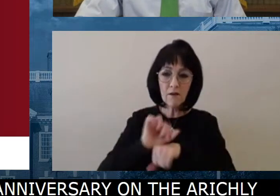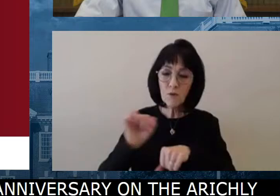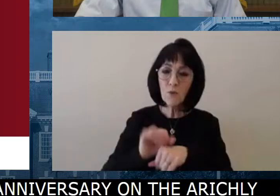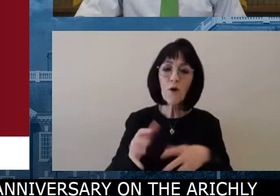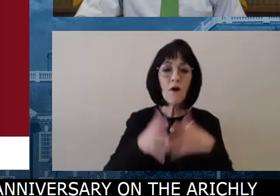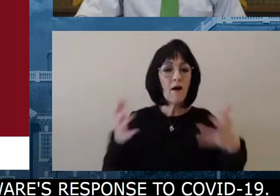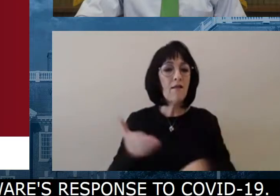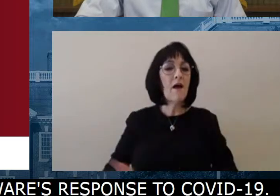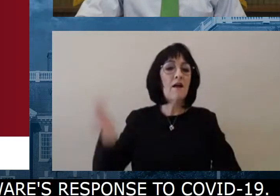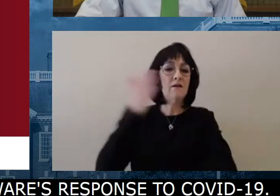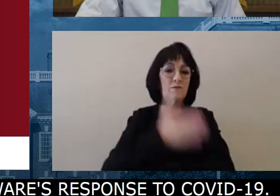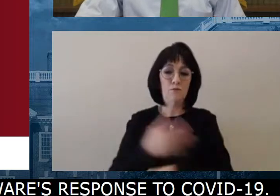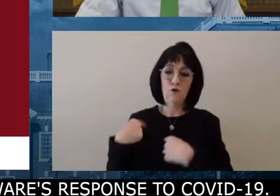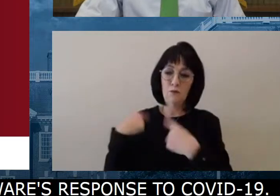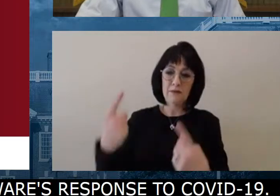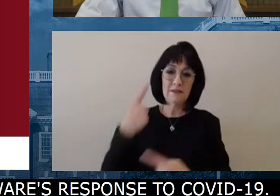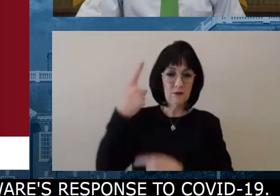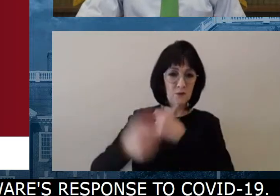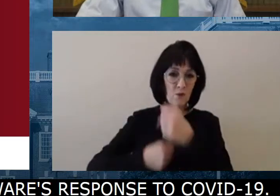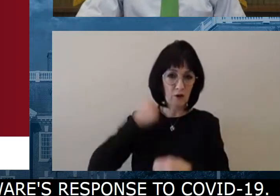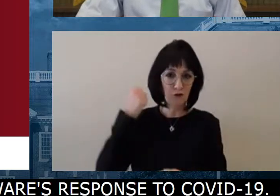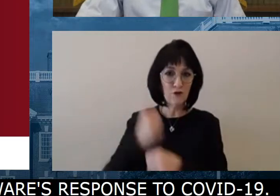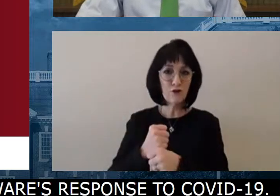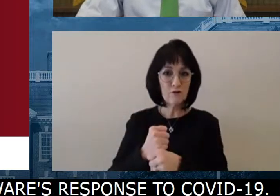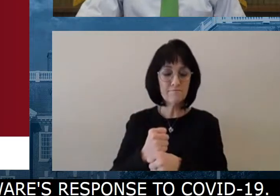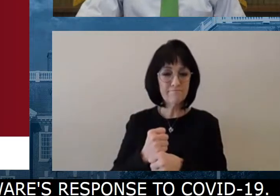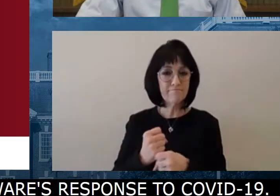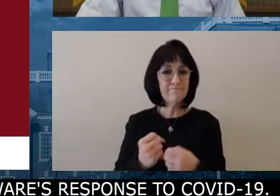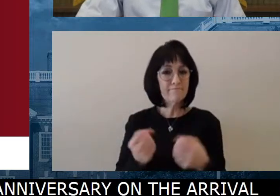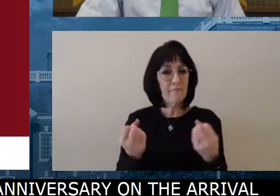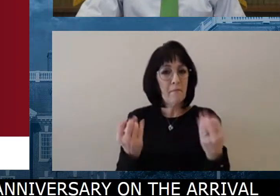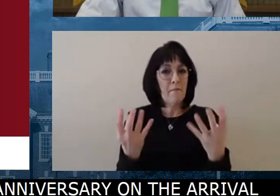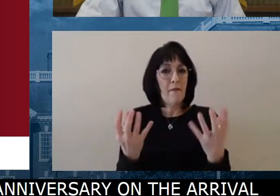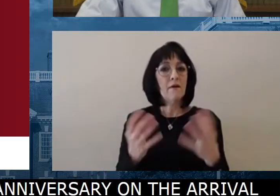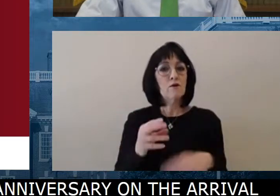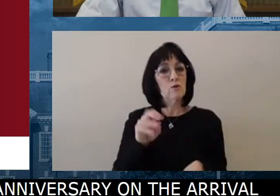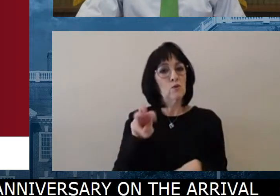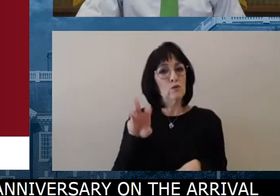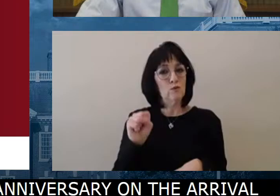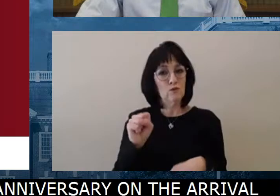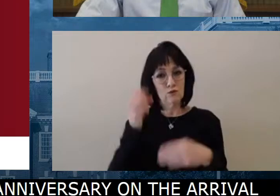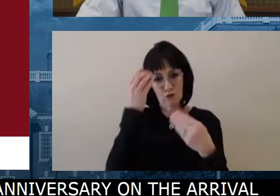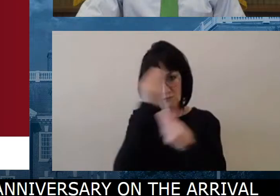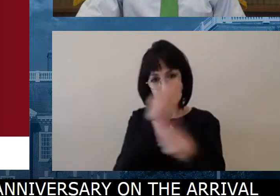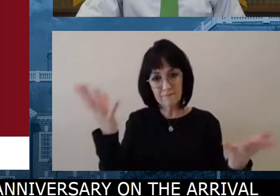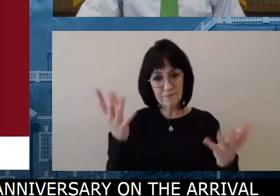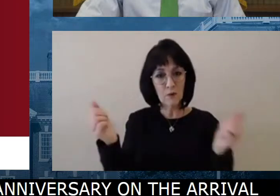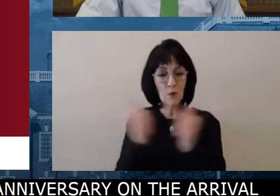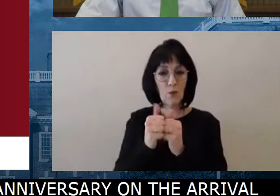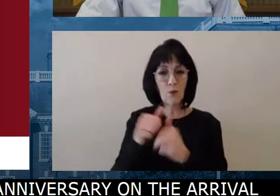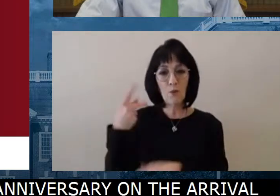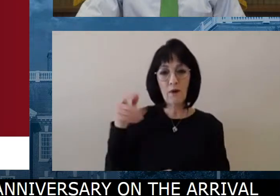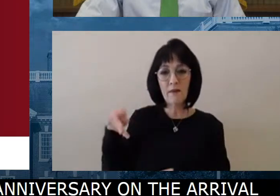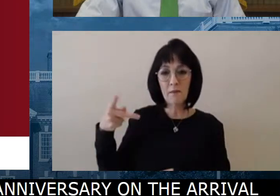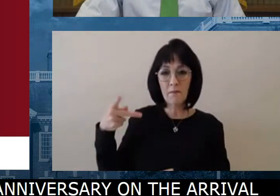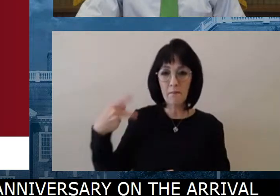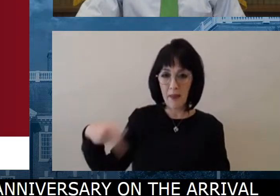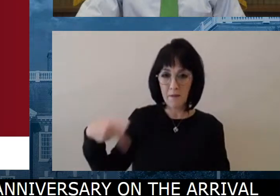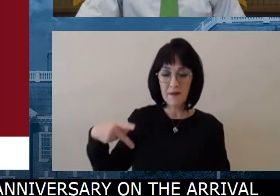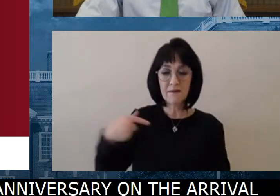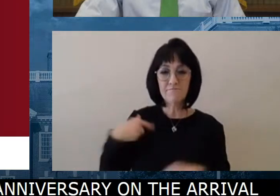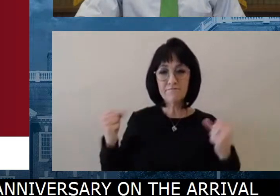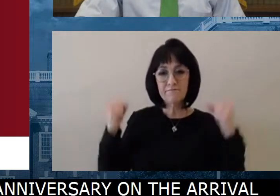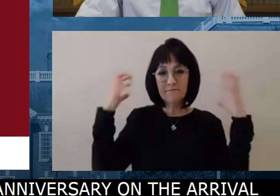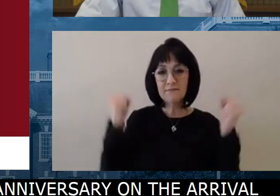share with each of you today. I'm joined as we are each week with Pam, who's our sign language